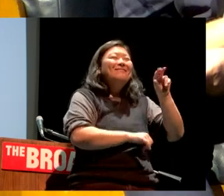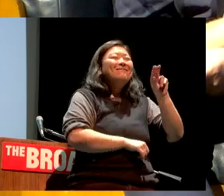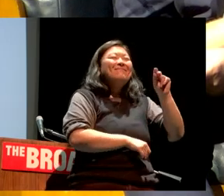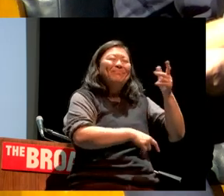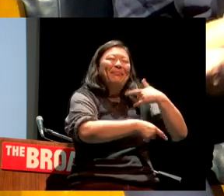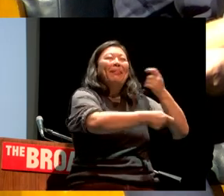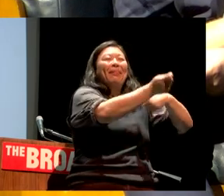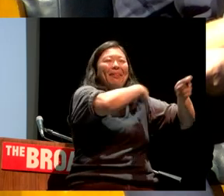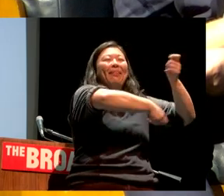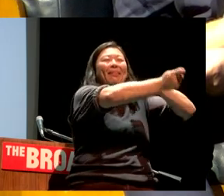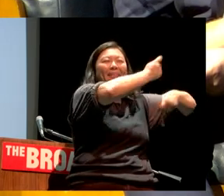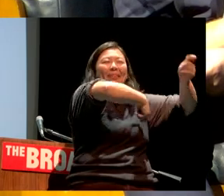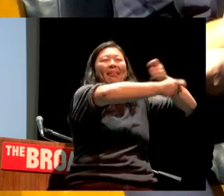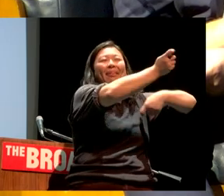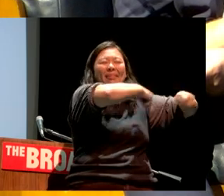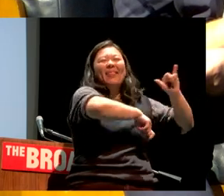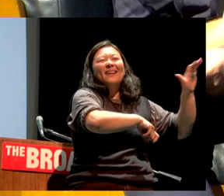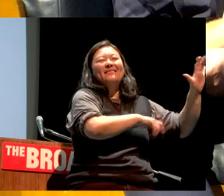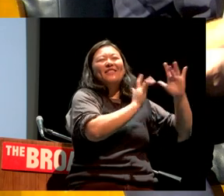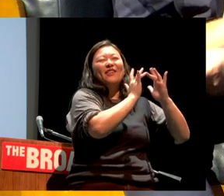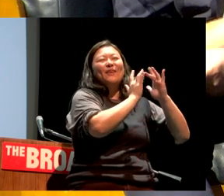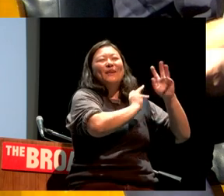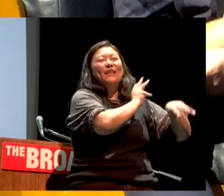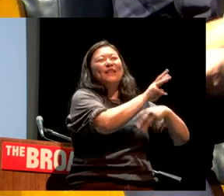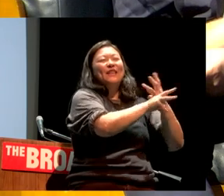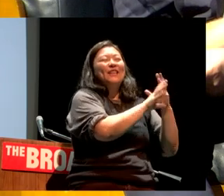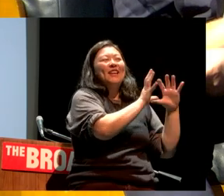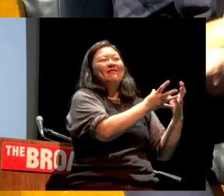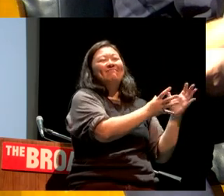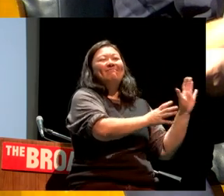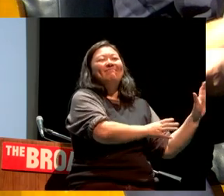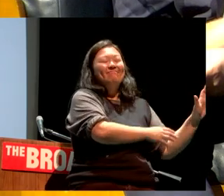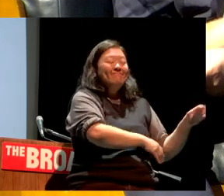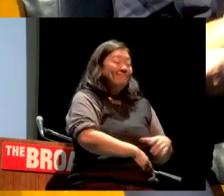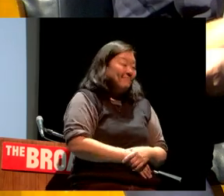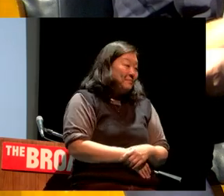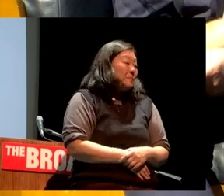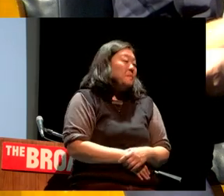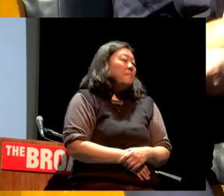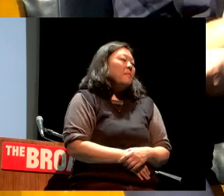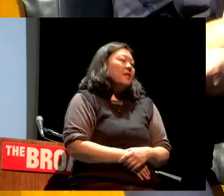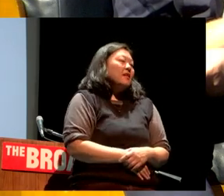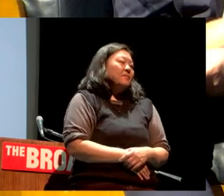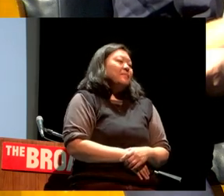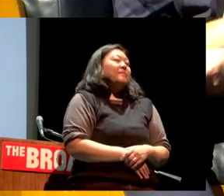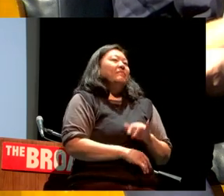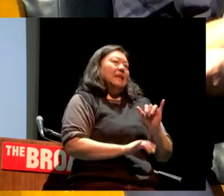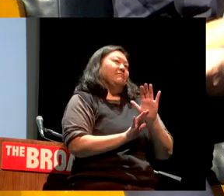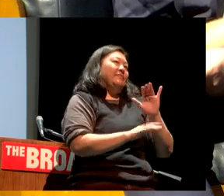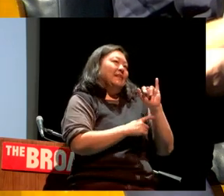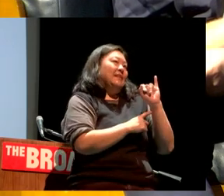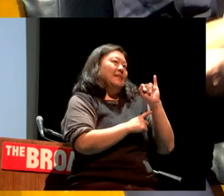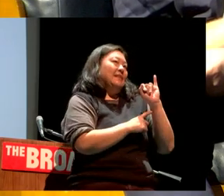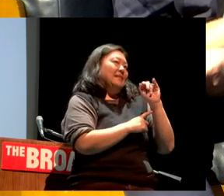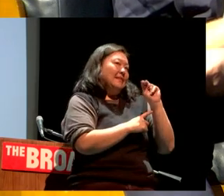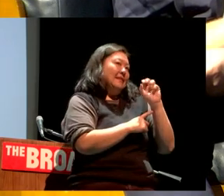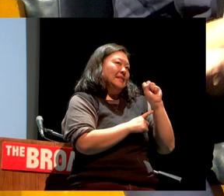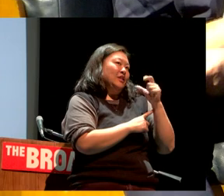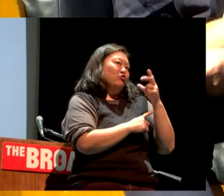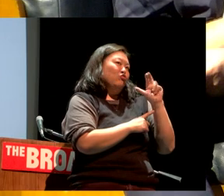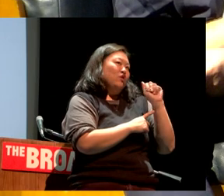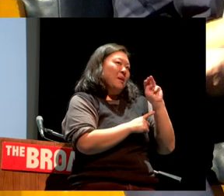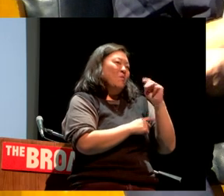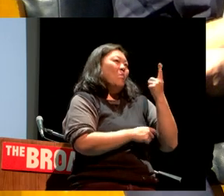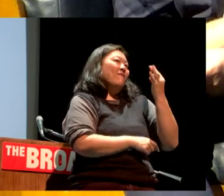far, like there's been, even though it's quite, you know, young, you can still have some type of legacy. You have the CryptoPunks